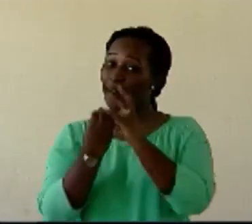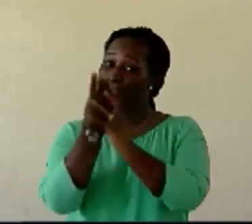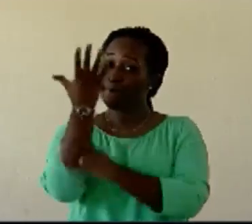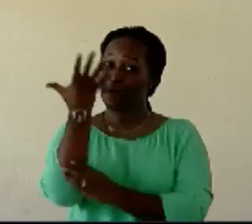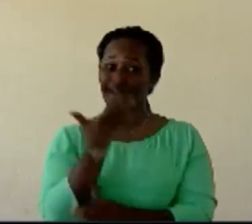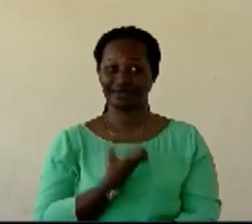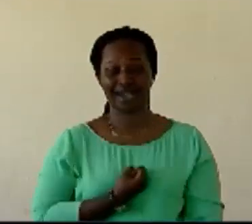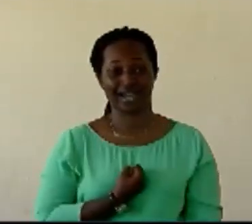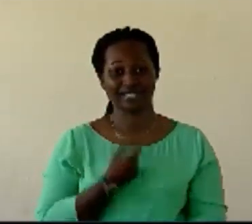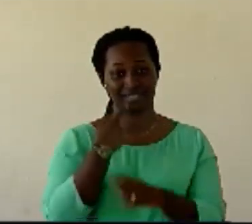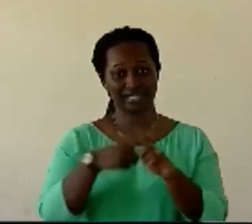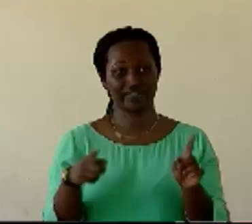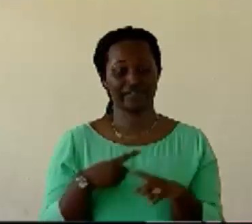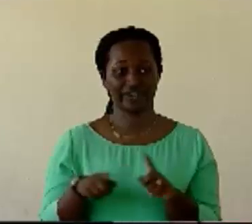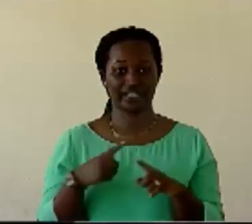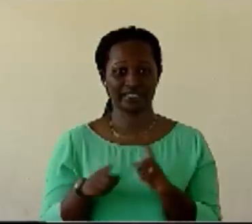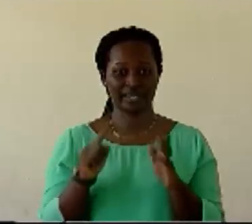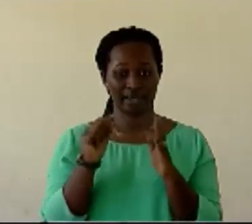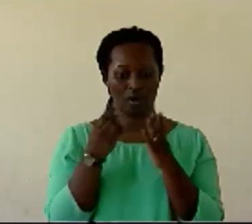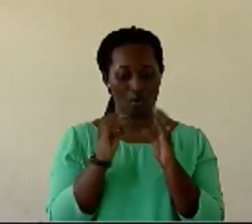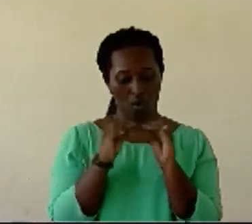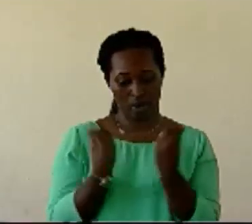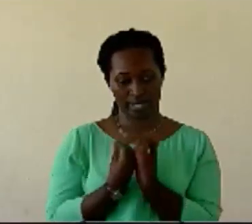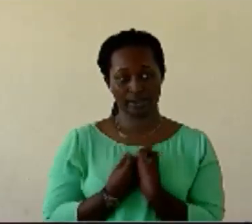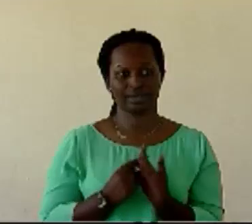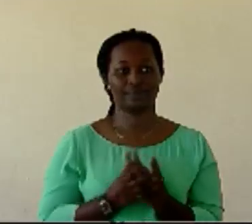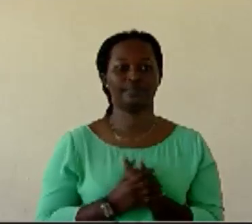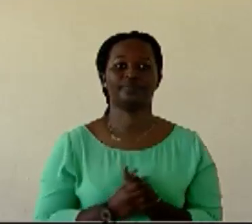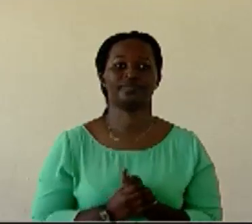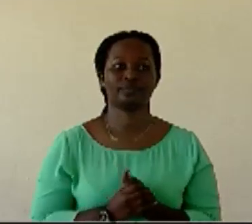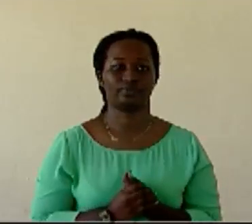has different main organs.